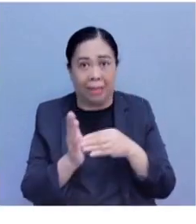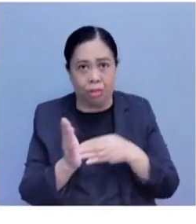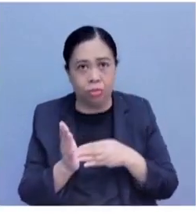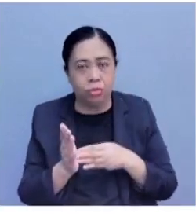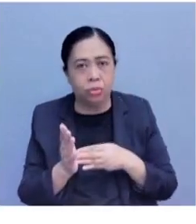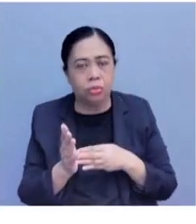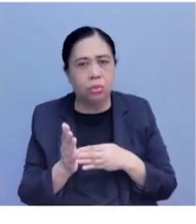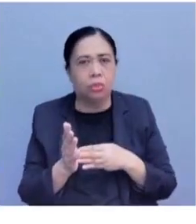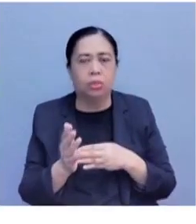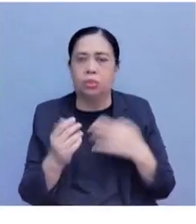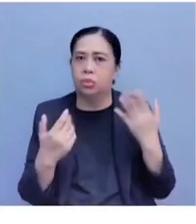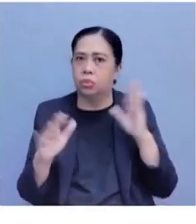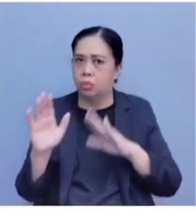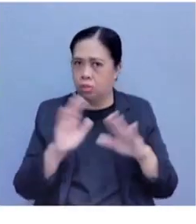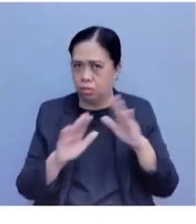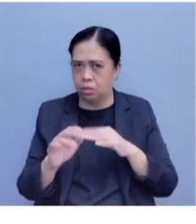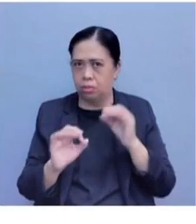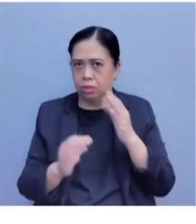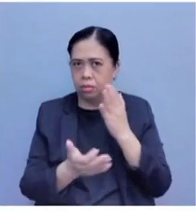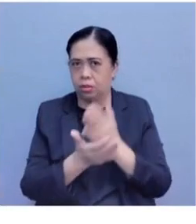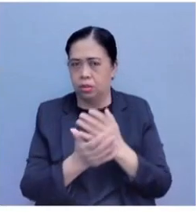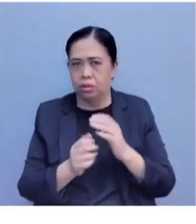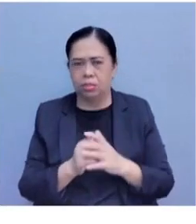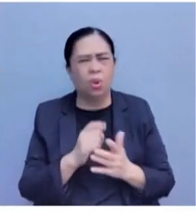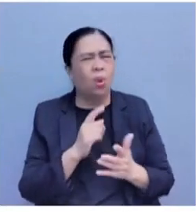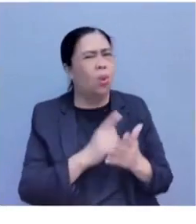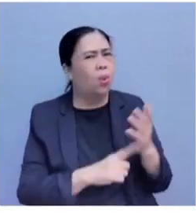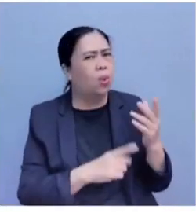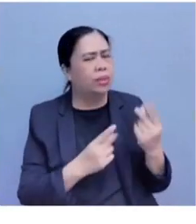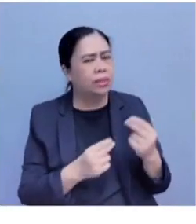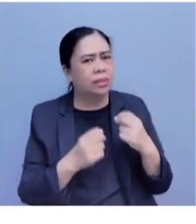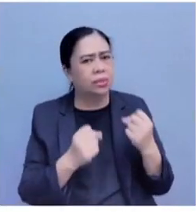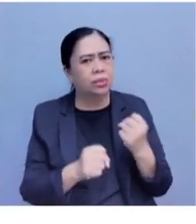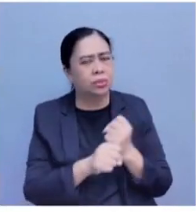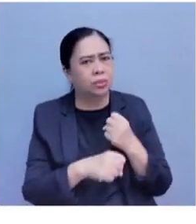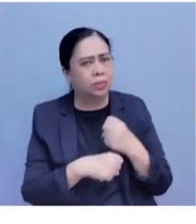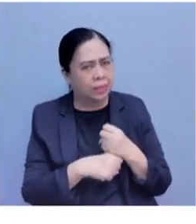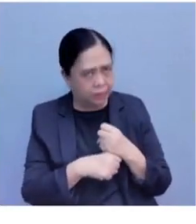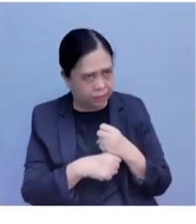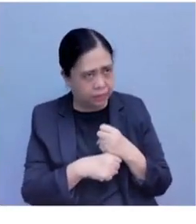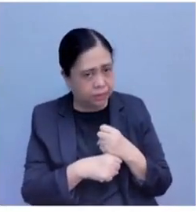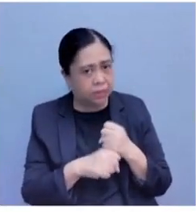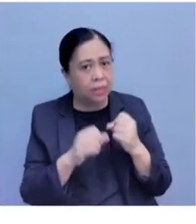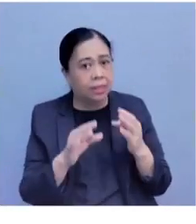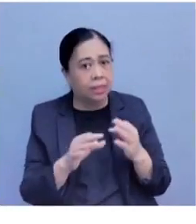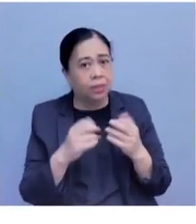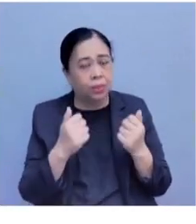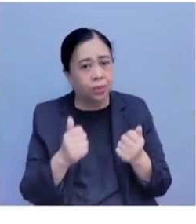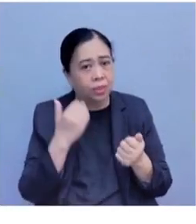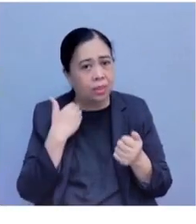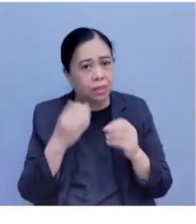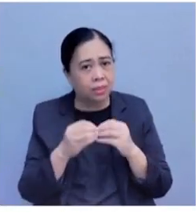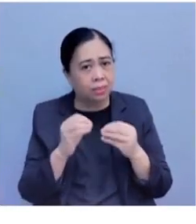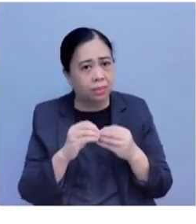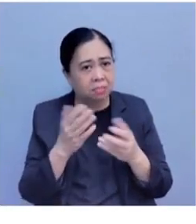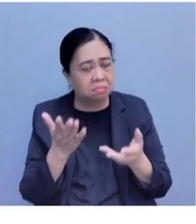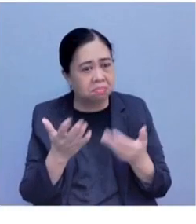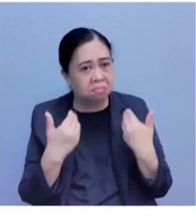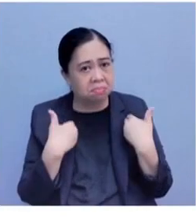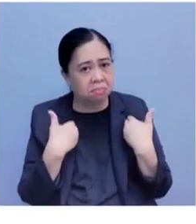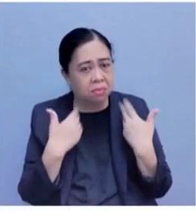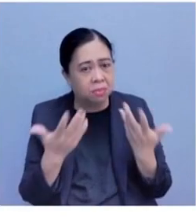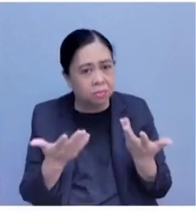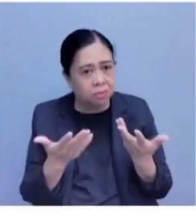that will be a problem. What sacrifice can they make? Is there already a number with that? I mean, do